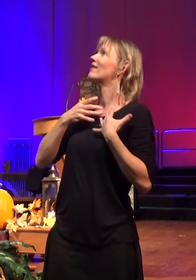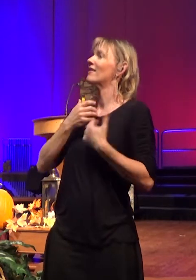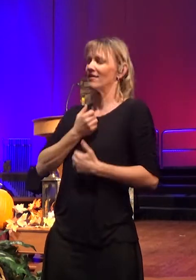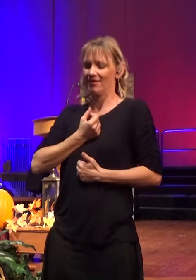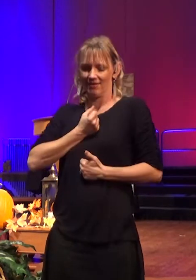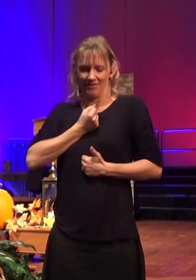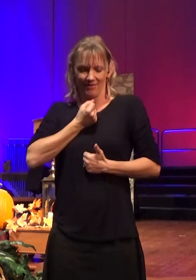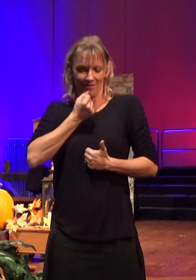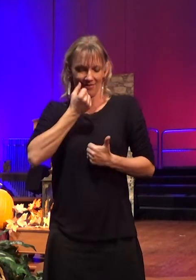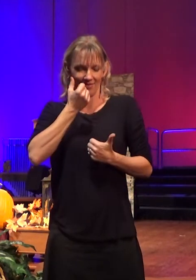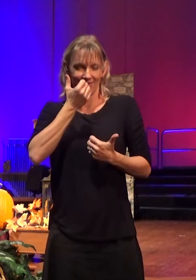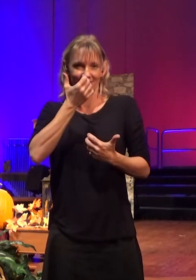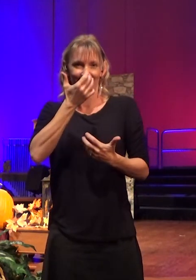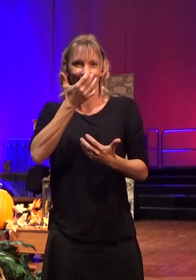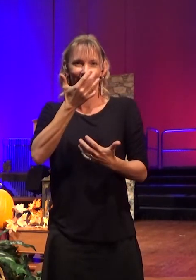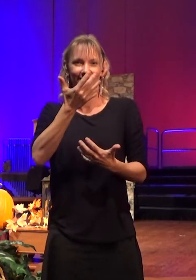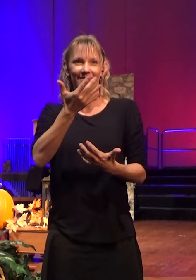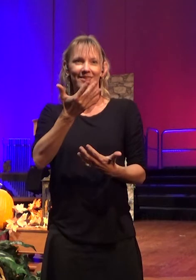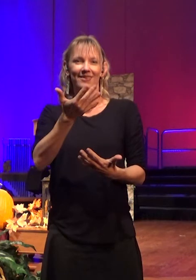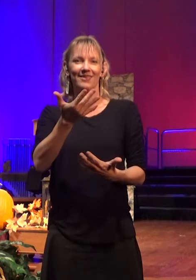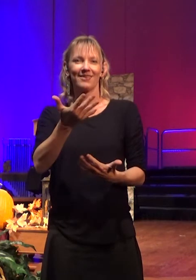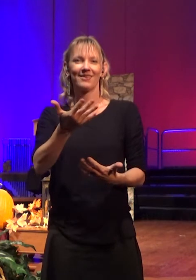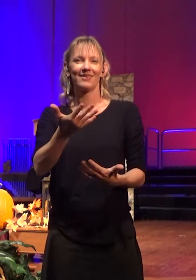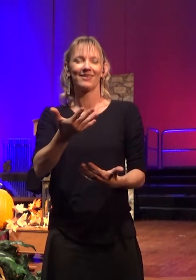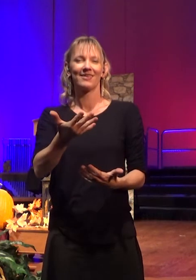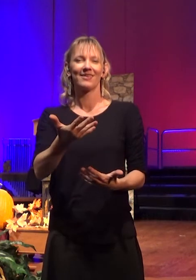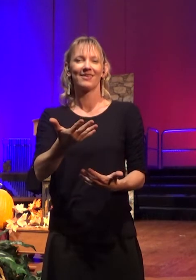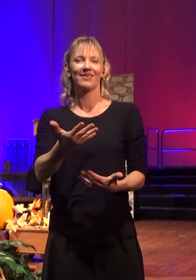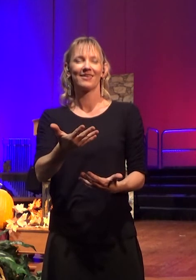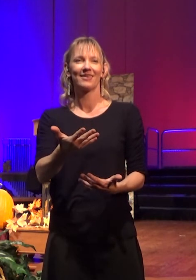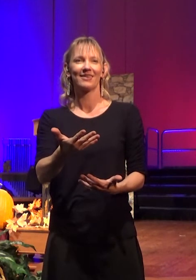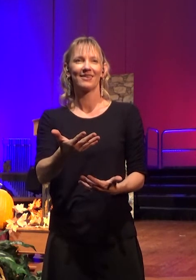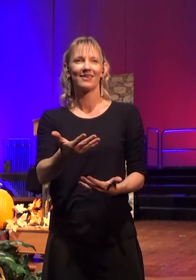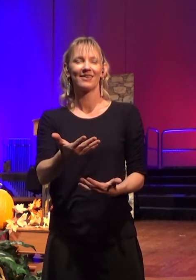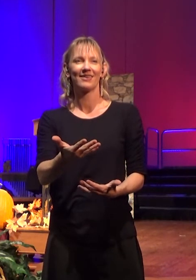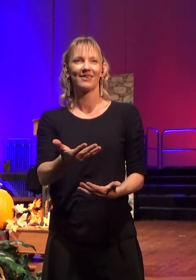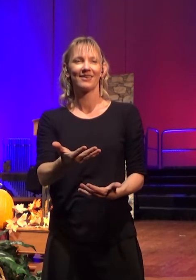I am a vessel of God.